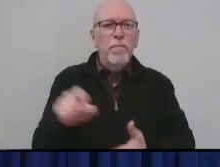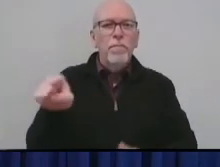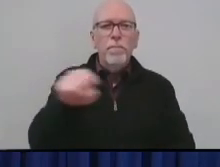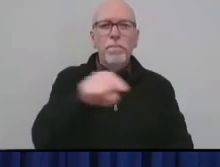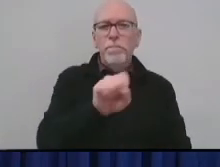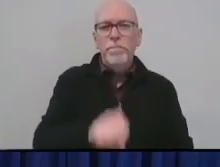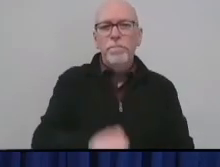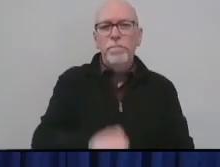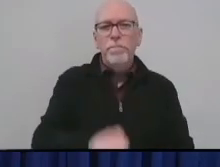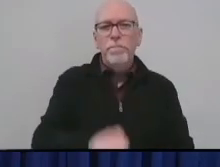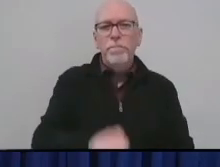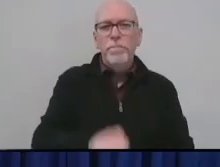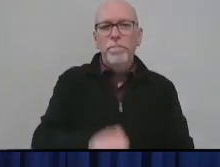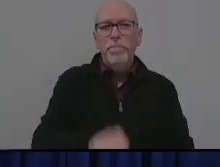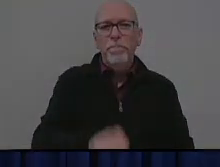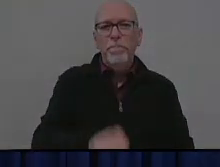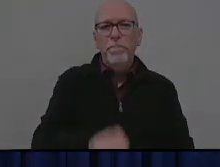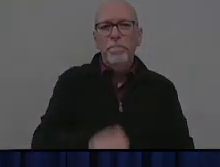shine. Mm-hmm.